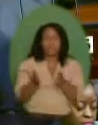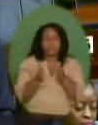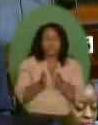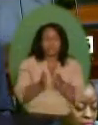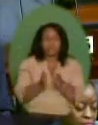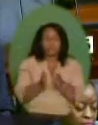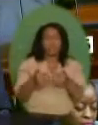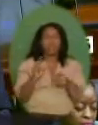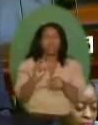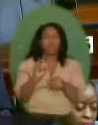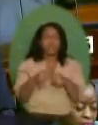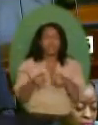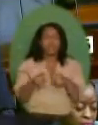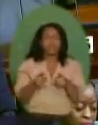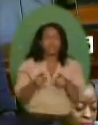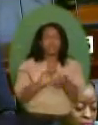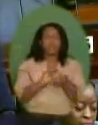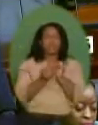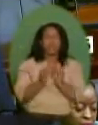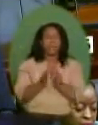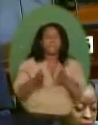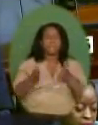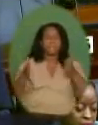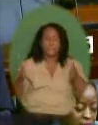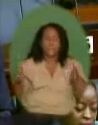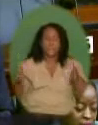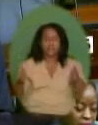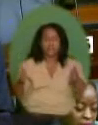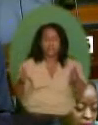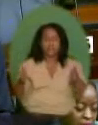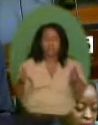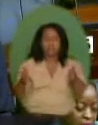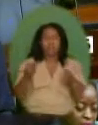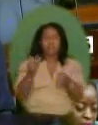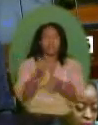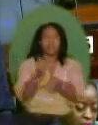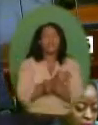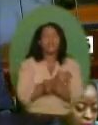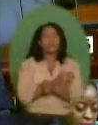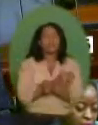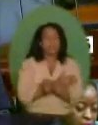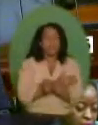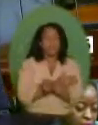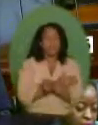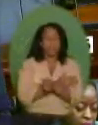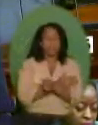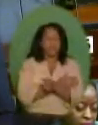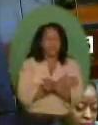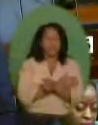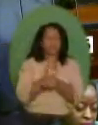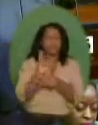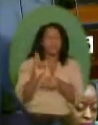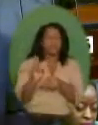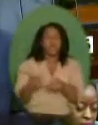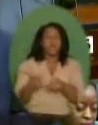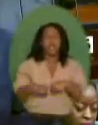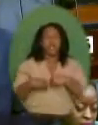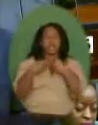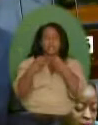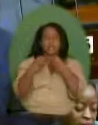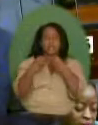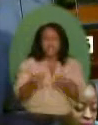and adoption of state-of-the-art ICT infrastructure, while developing our people to exploit those capabilities of